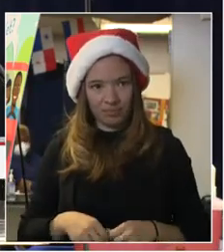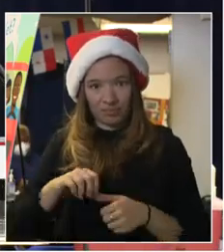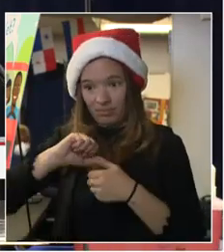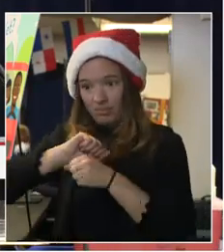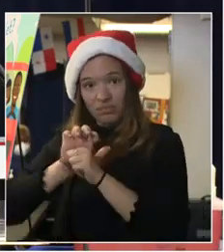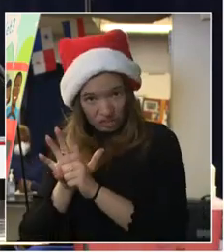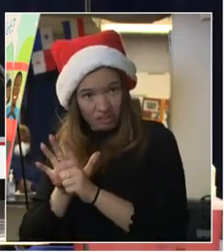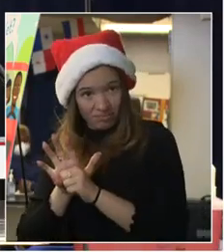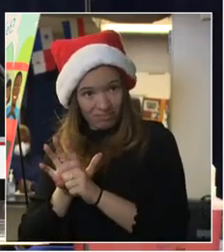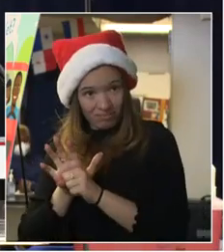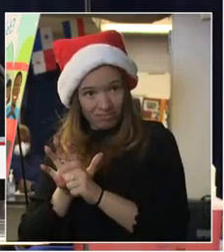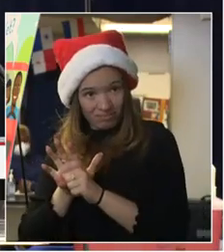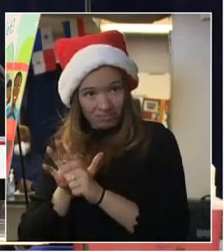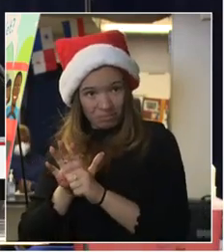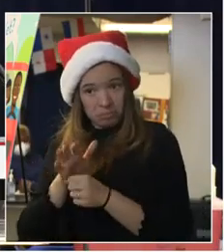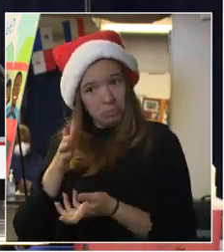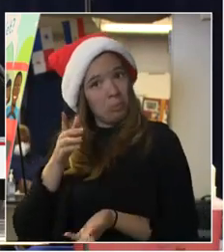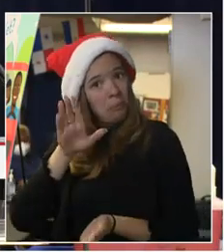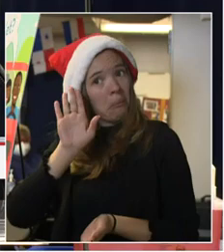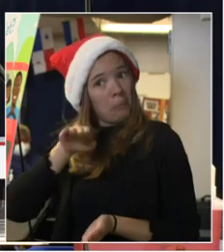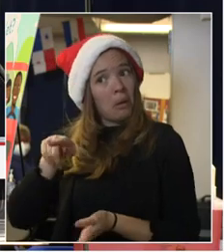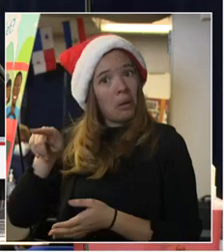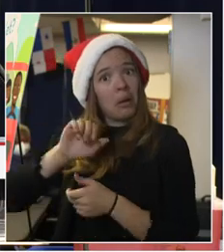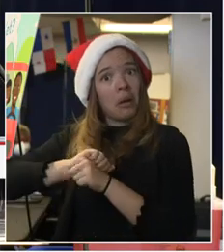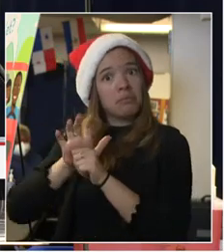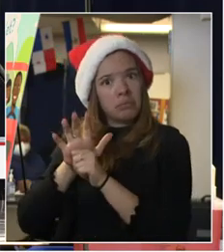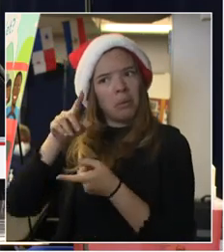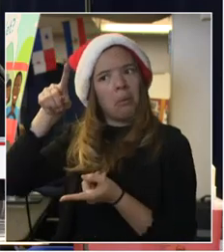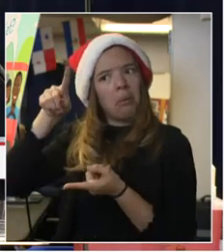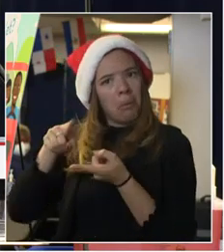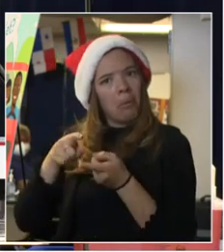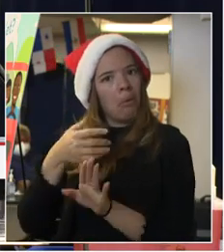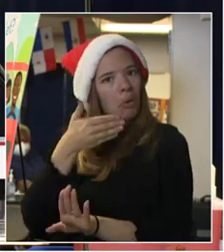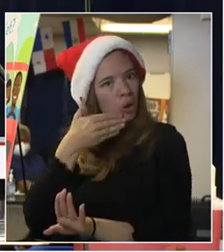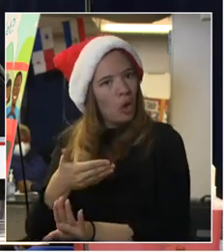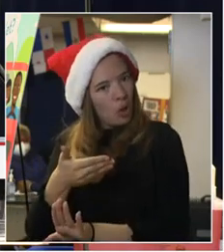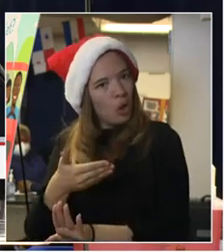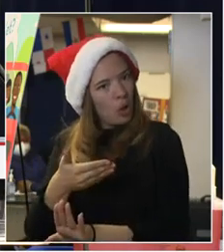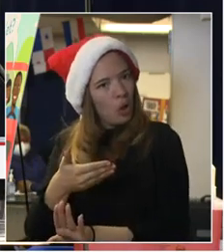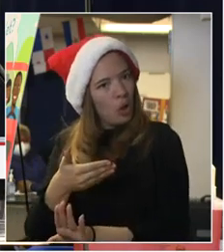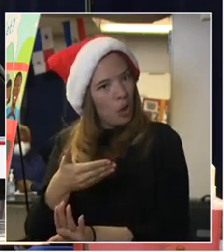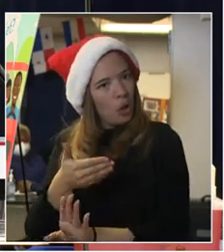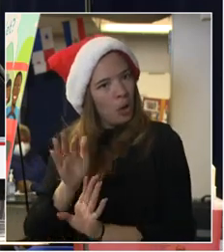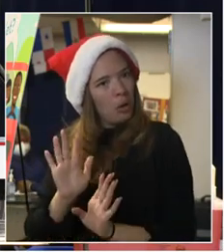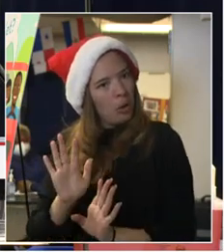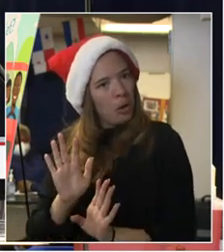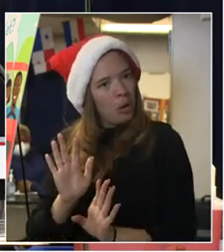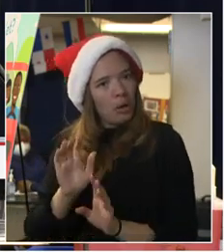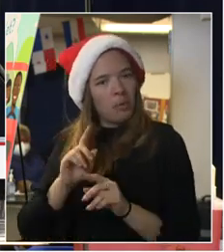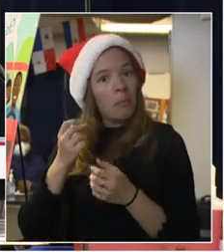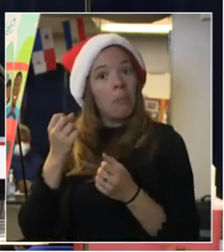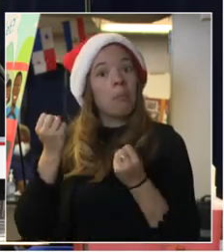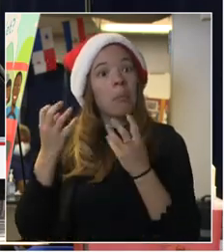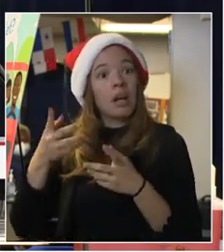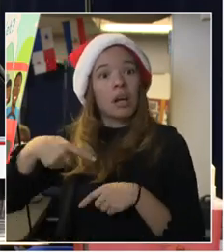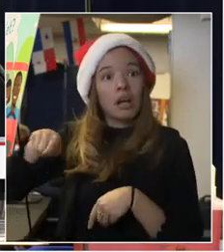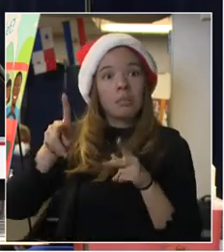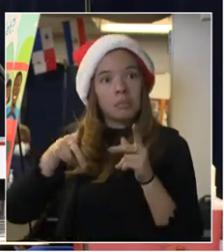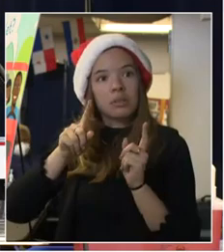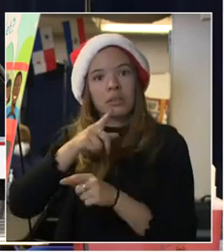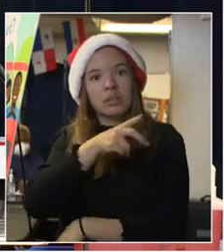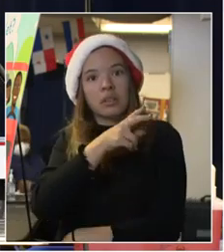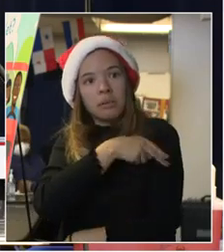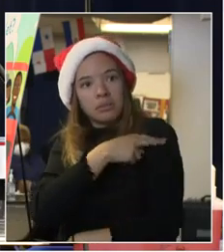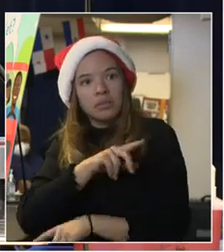community level as it pertains to our COVID case rates and hospitalizations. Although